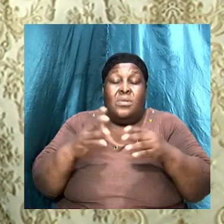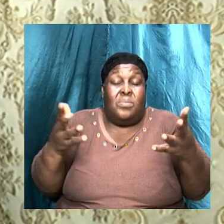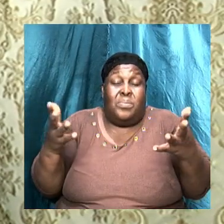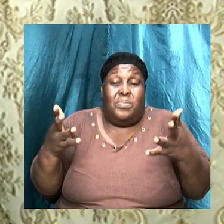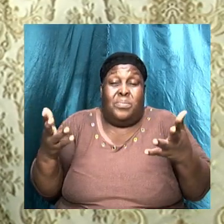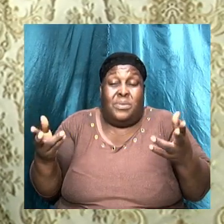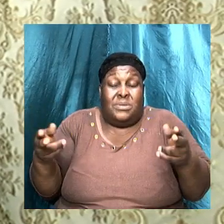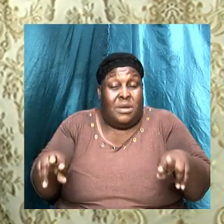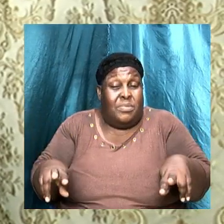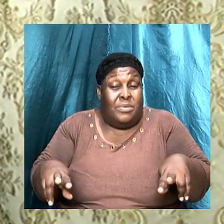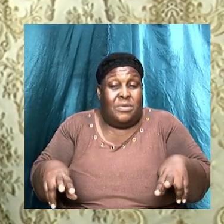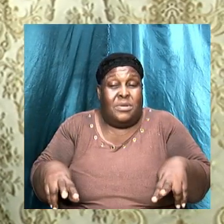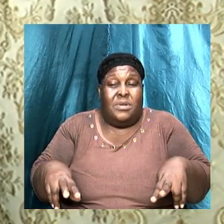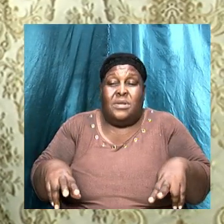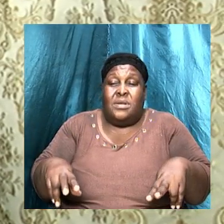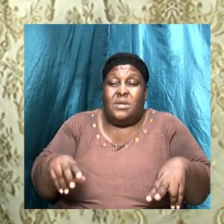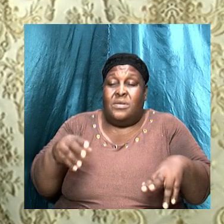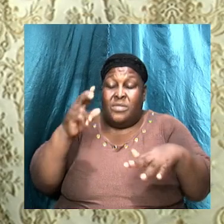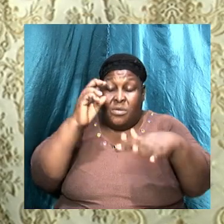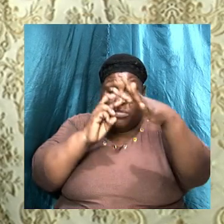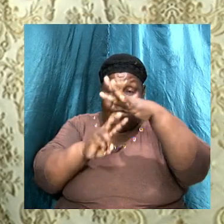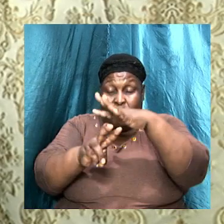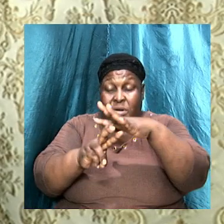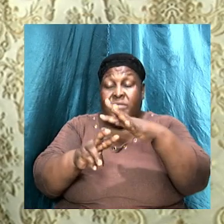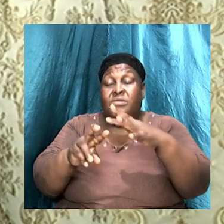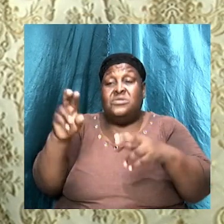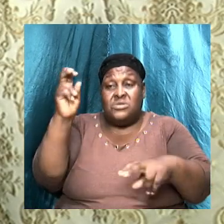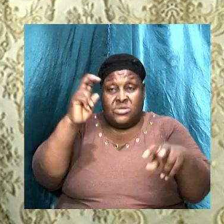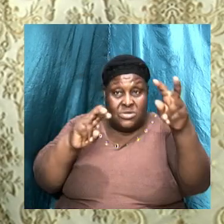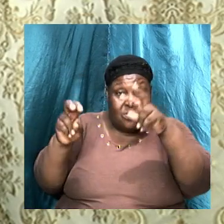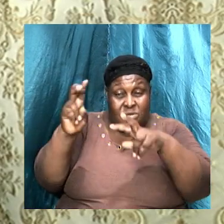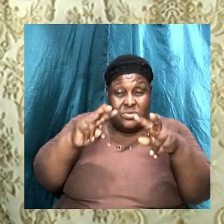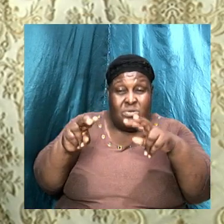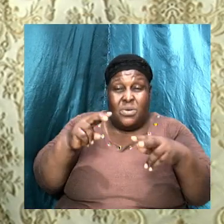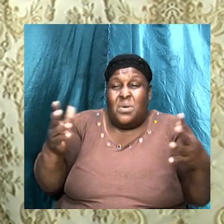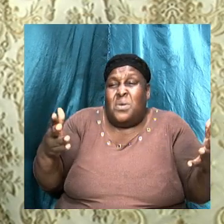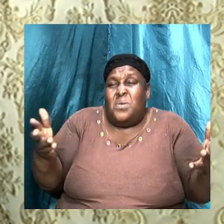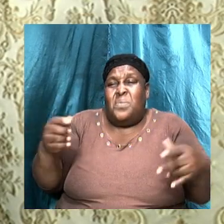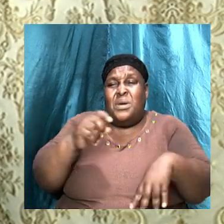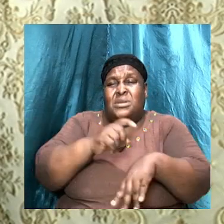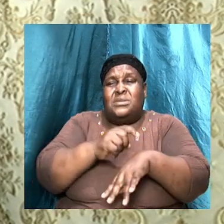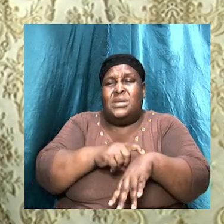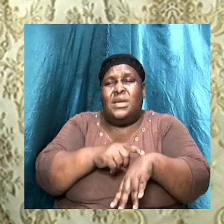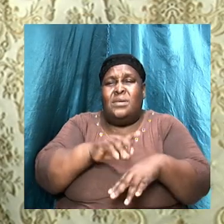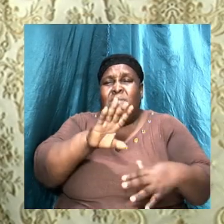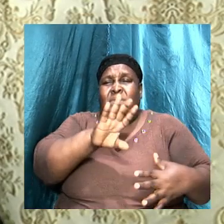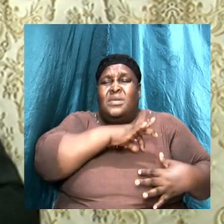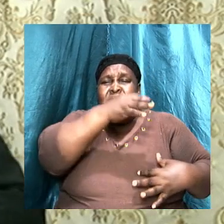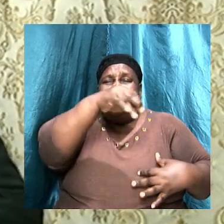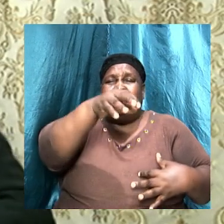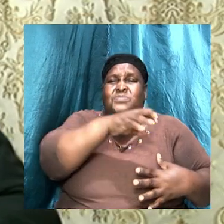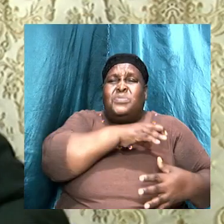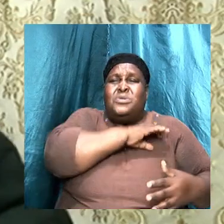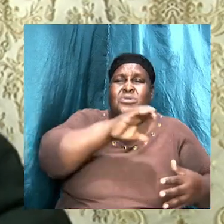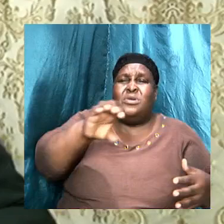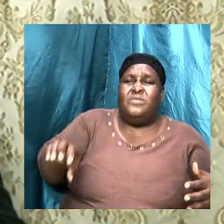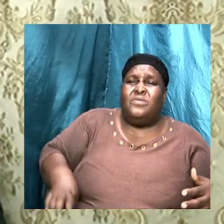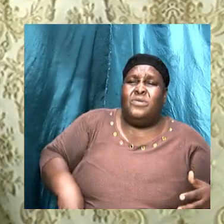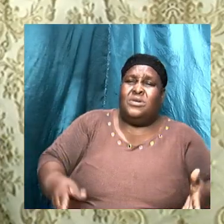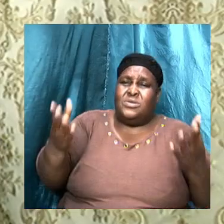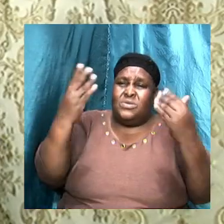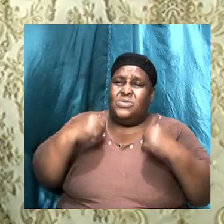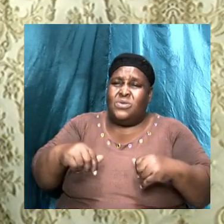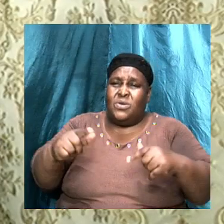was that the prophets searched what time the spirit of Christ would come to dwell in men